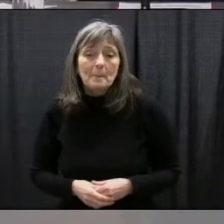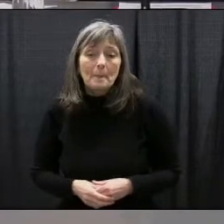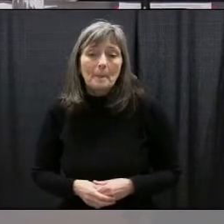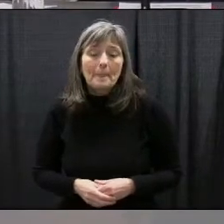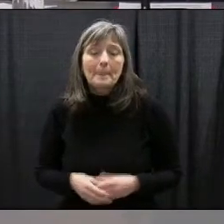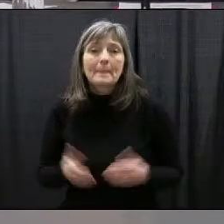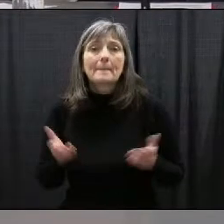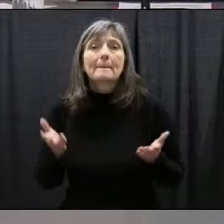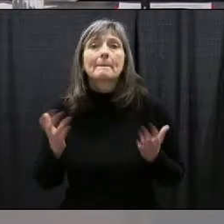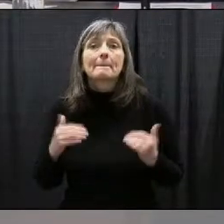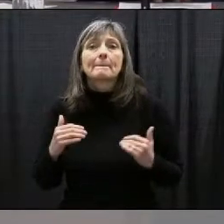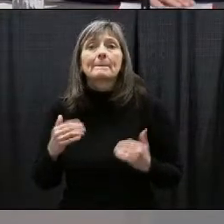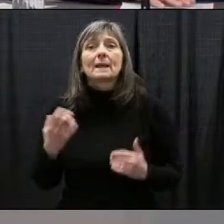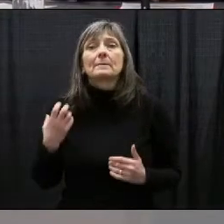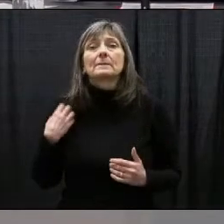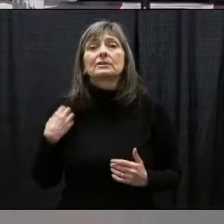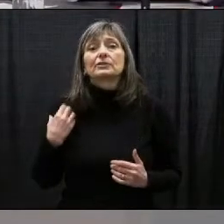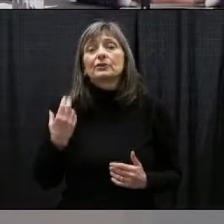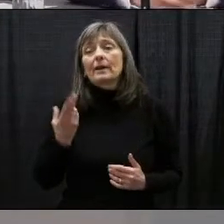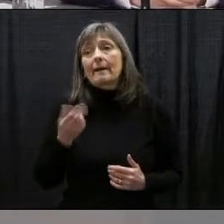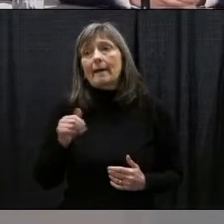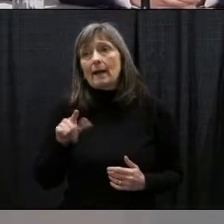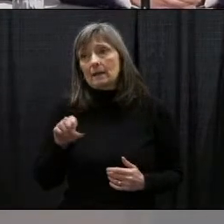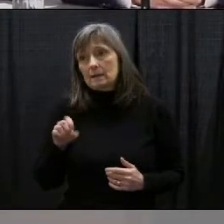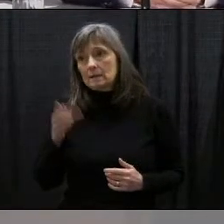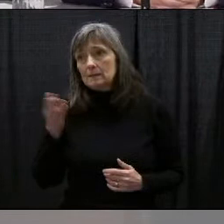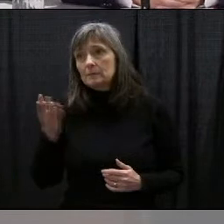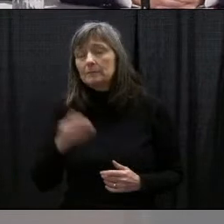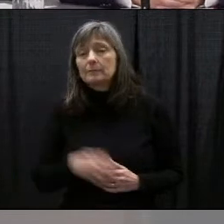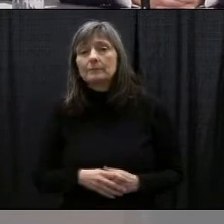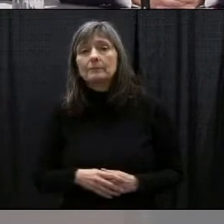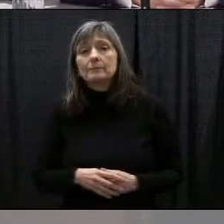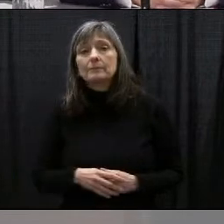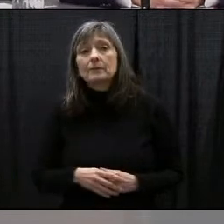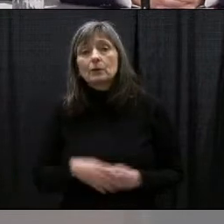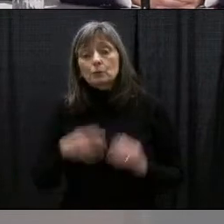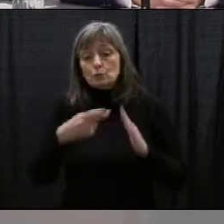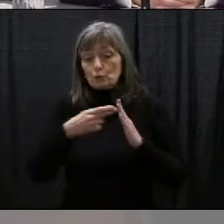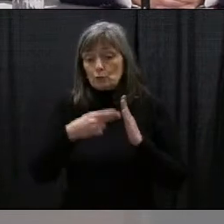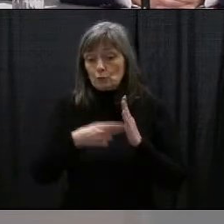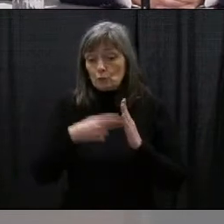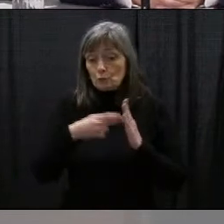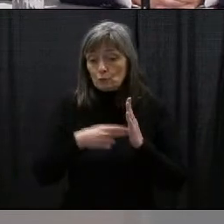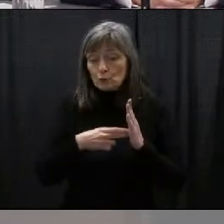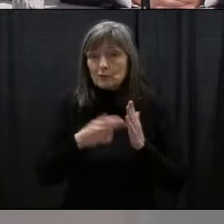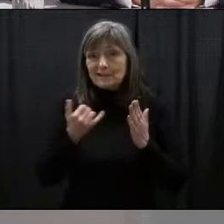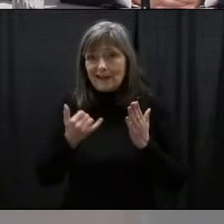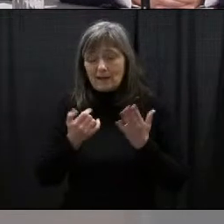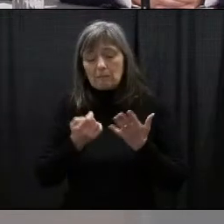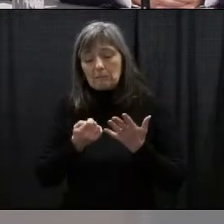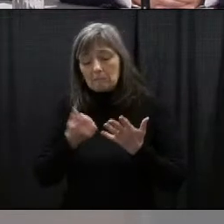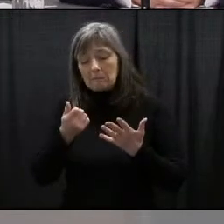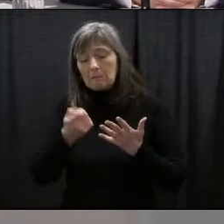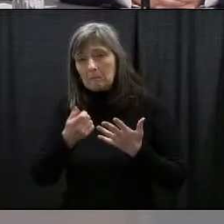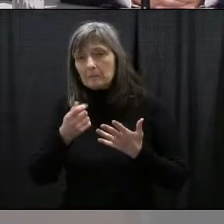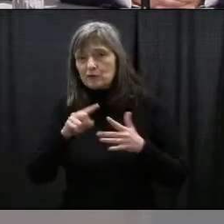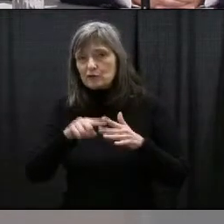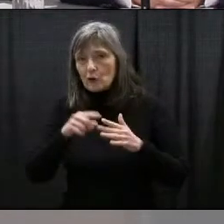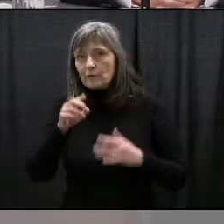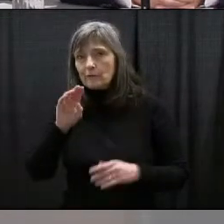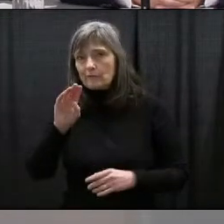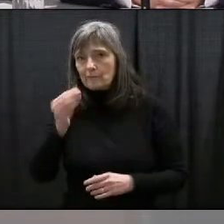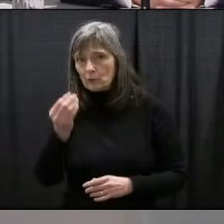And my next question is for Minister Haggie. Minister, does this mean with these restrictions winding down as of the